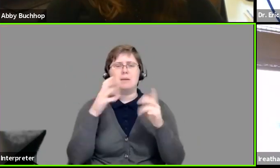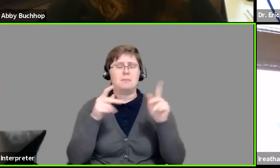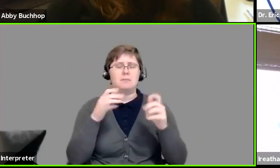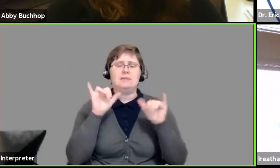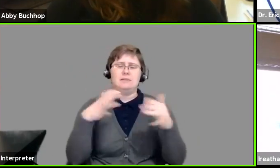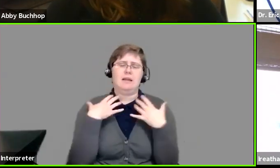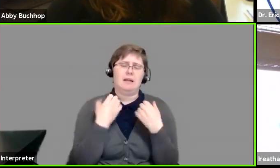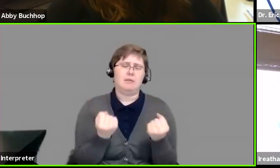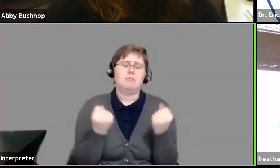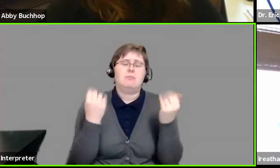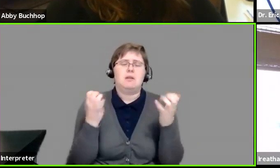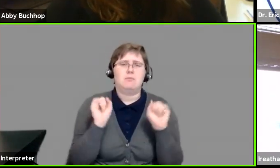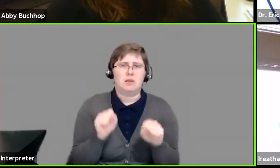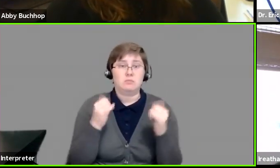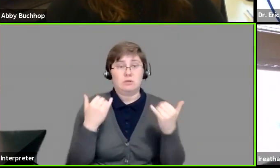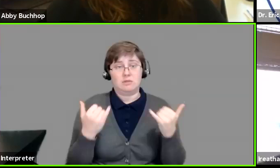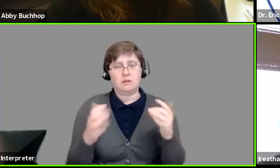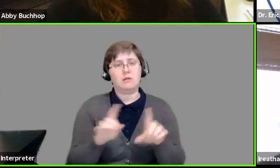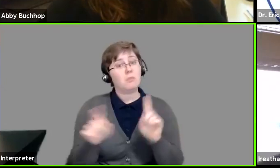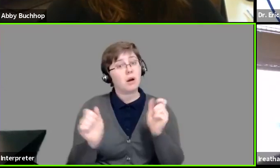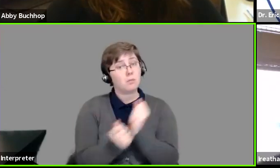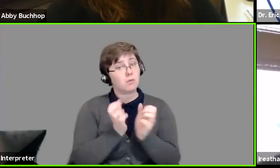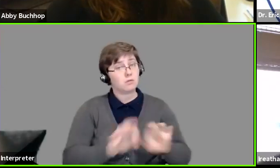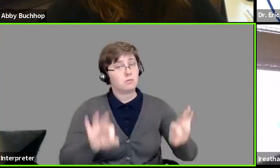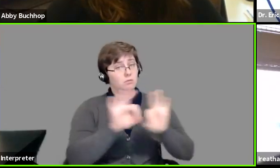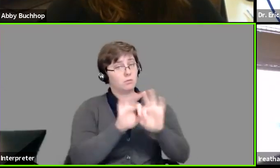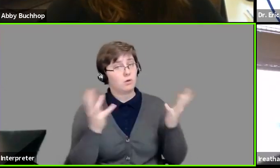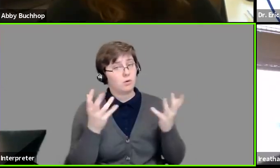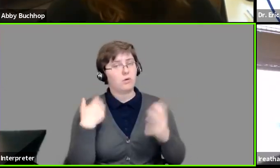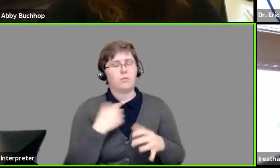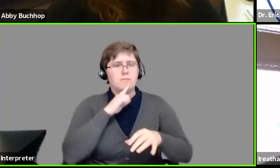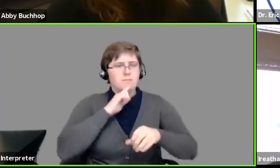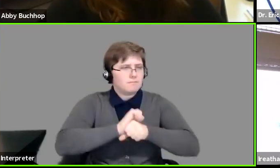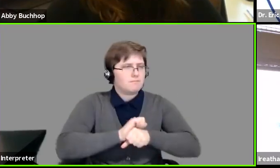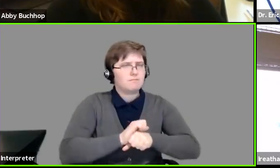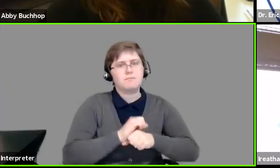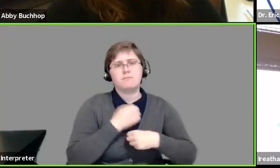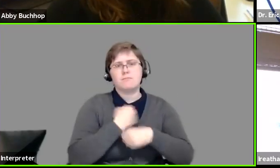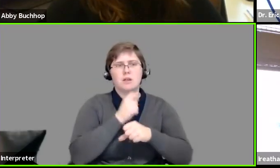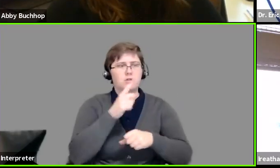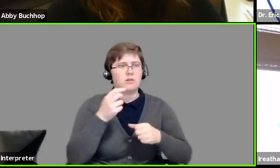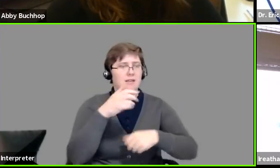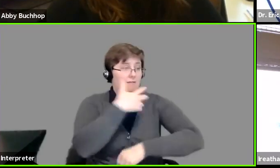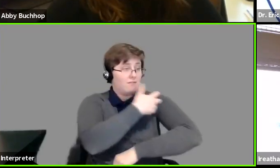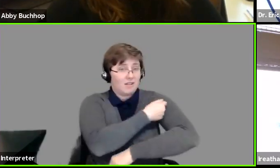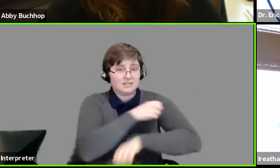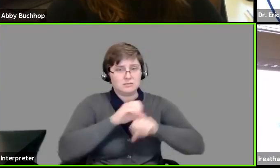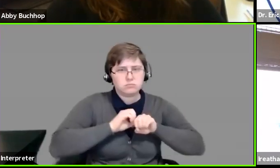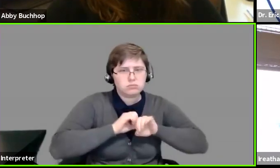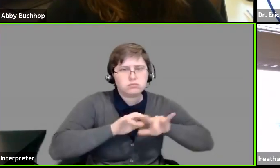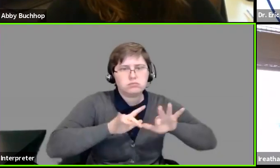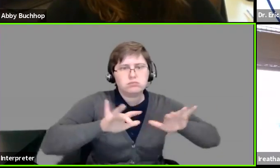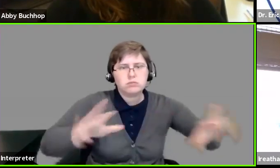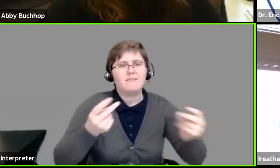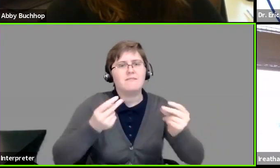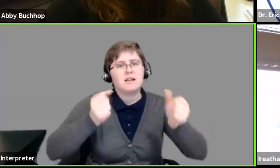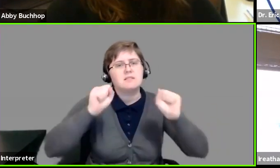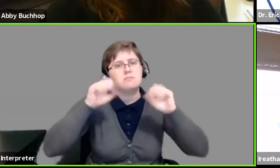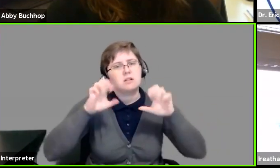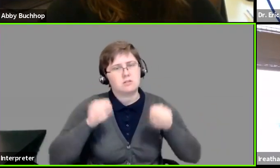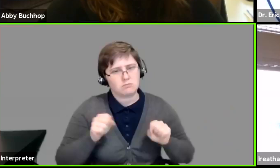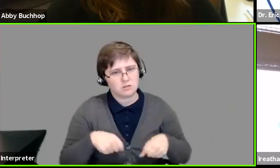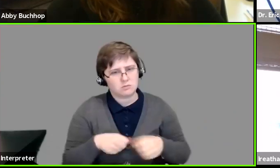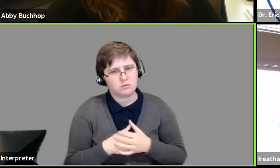current conditions. But more importantly, that we are dedicated to making sure that we get these vaccines out to individuals in our community as fast as